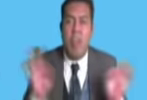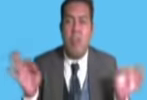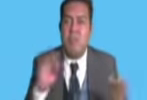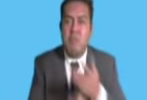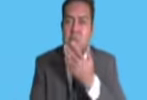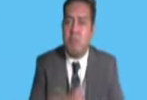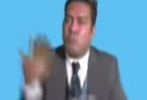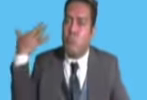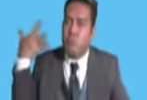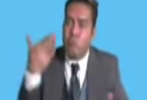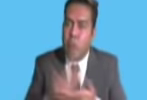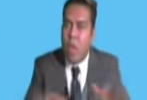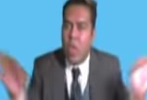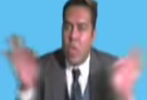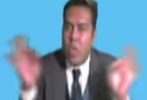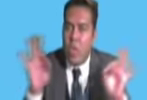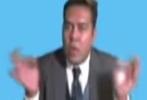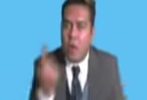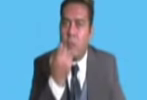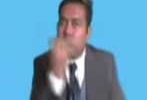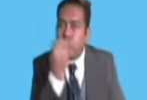happened, Honorable Speaker.